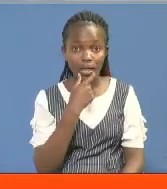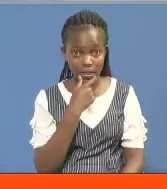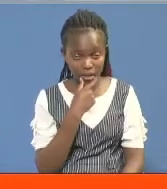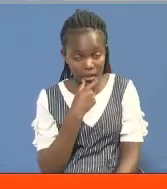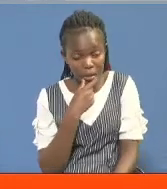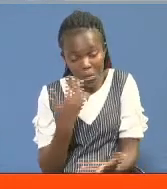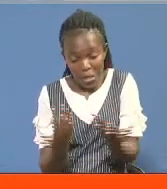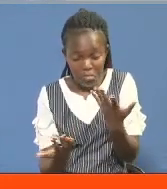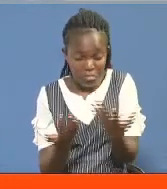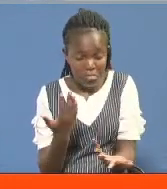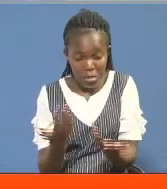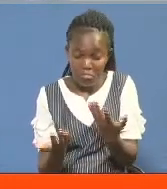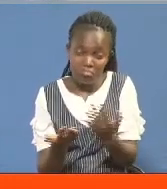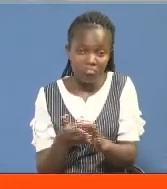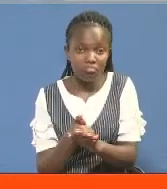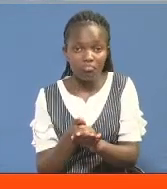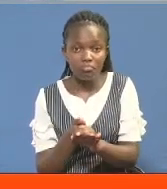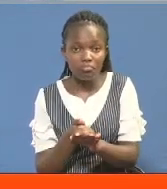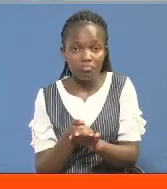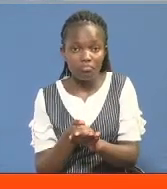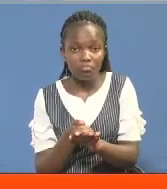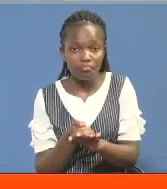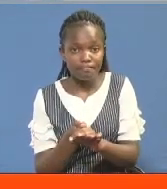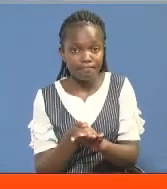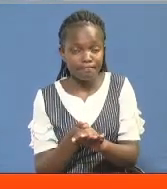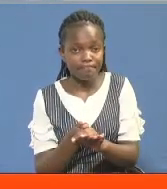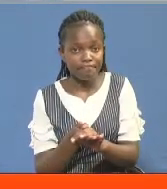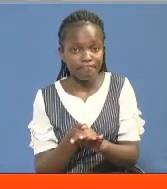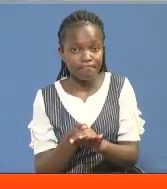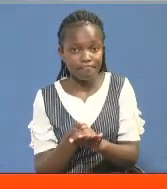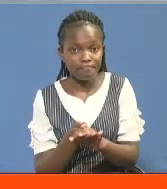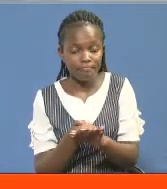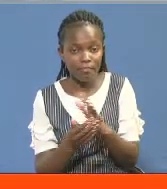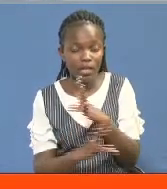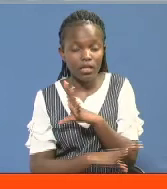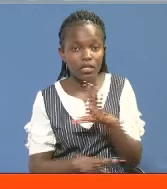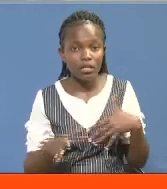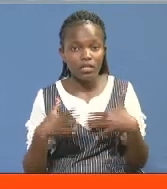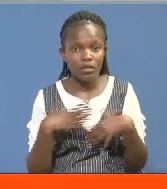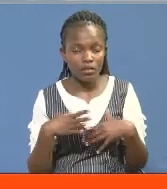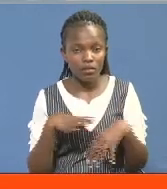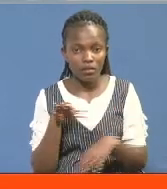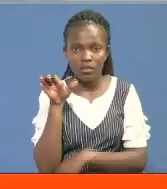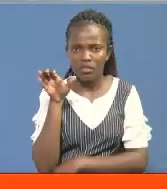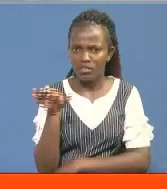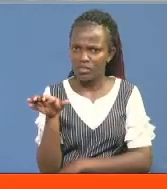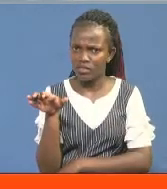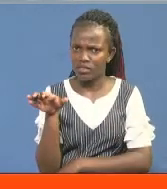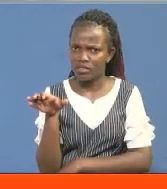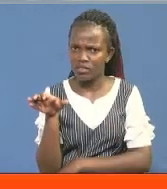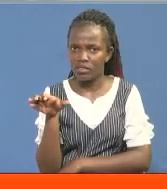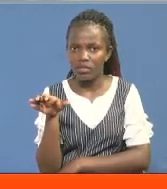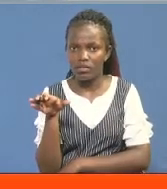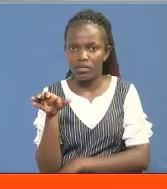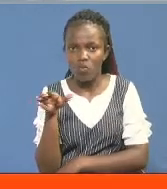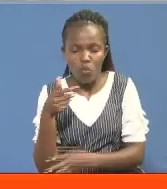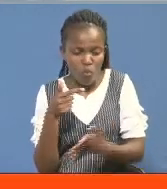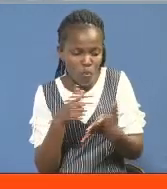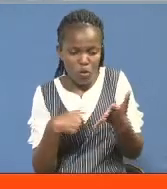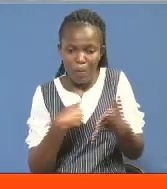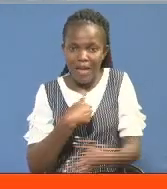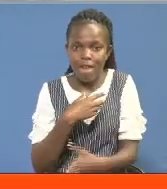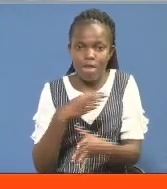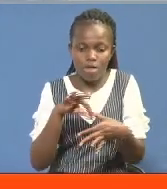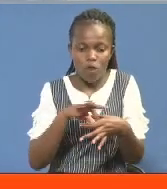of the day, the common mwananchi might want to ask himself or herself, what am I voting? What